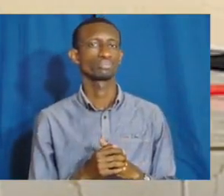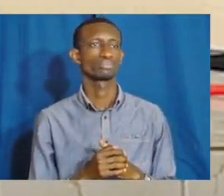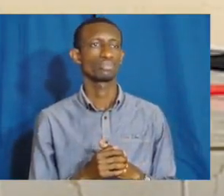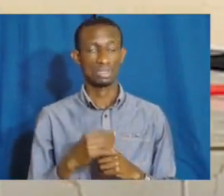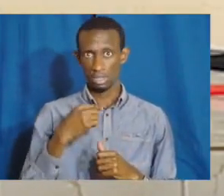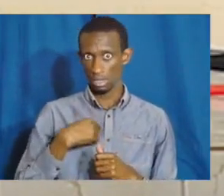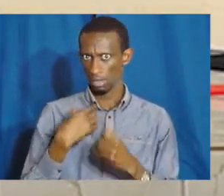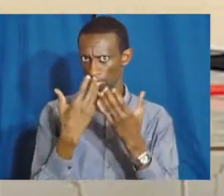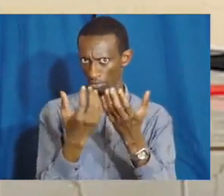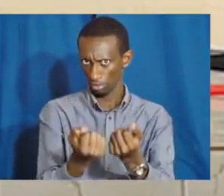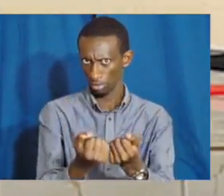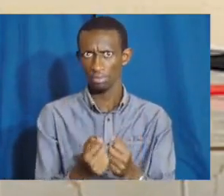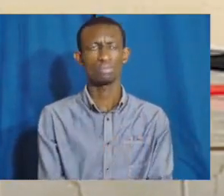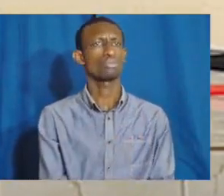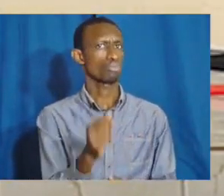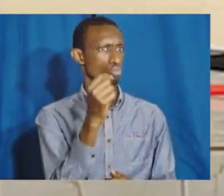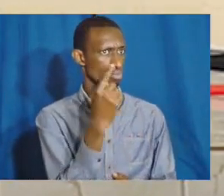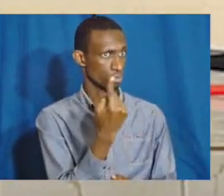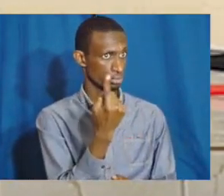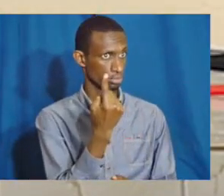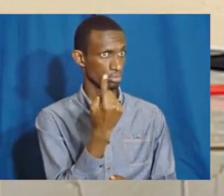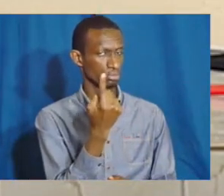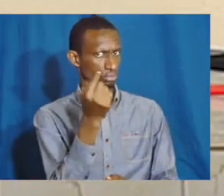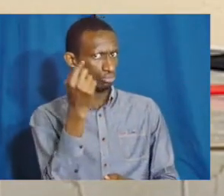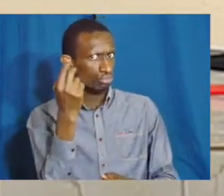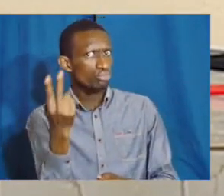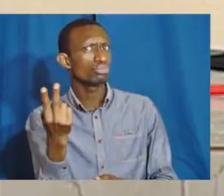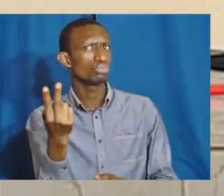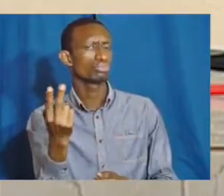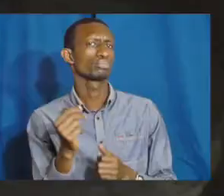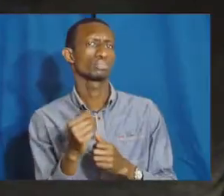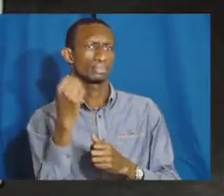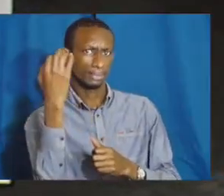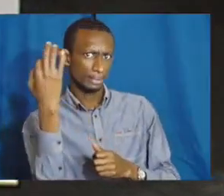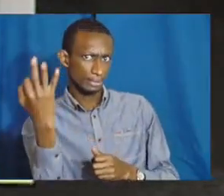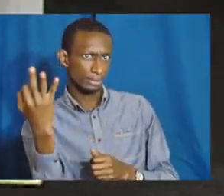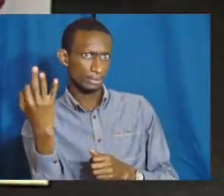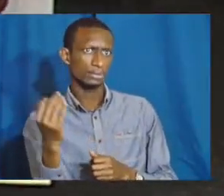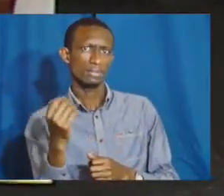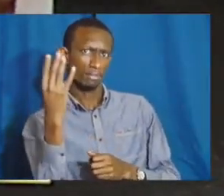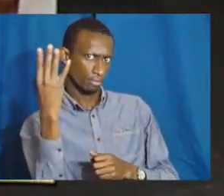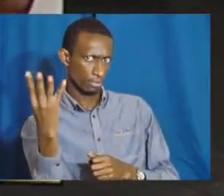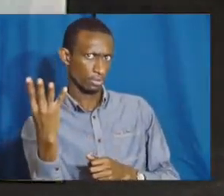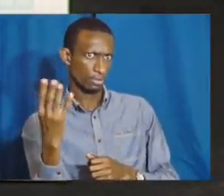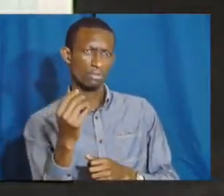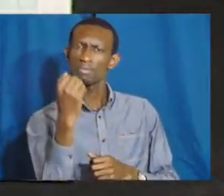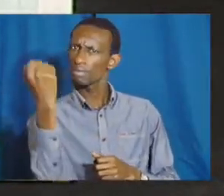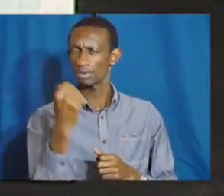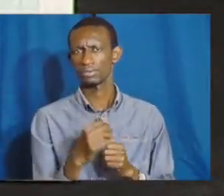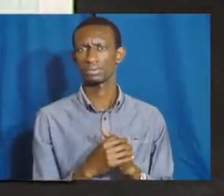I have 1, 2, 3, 4,